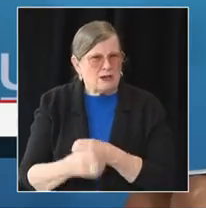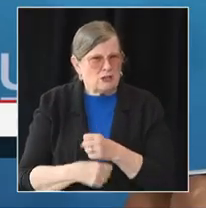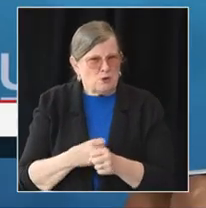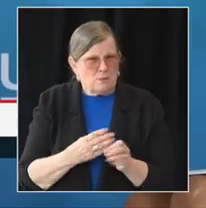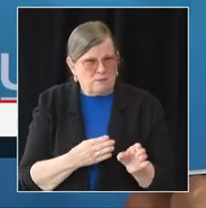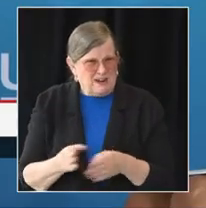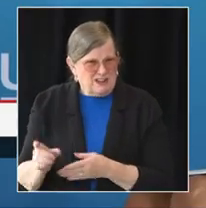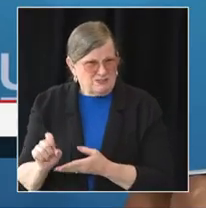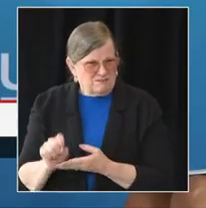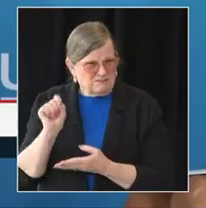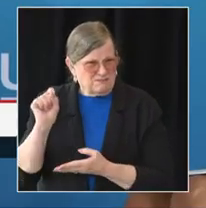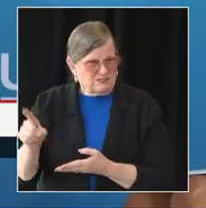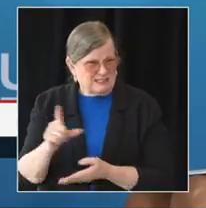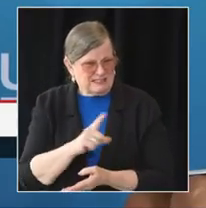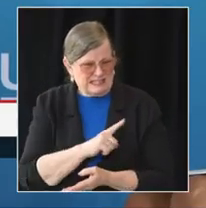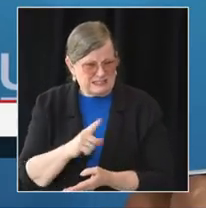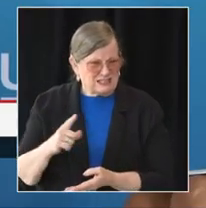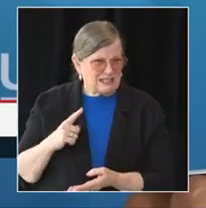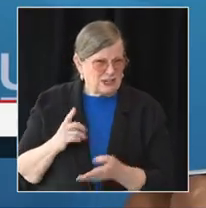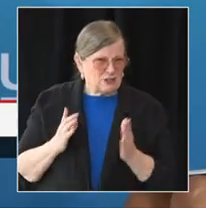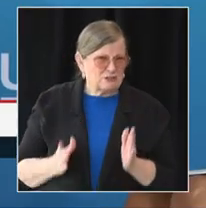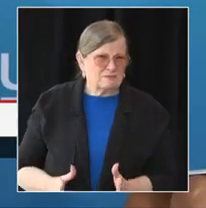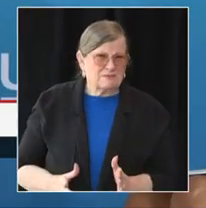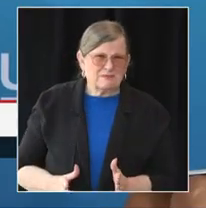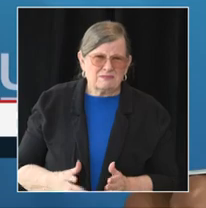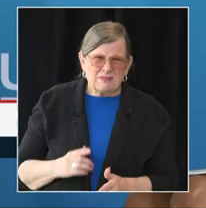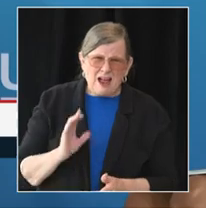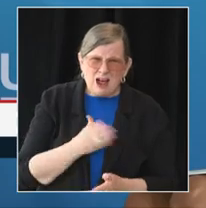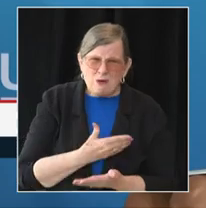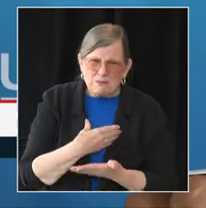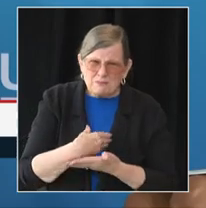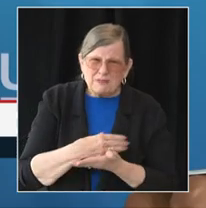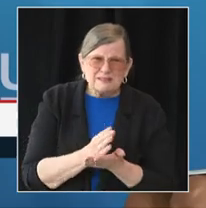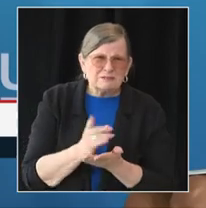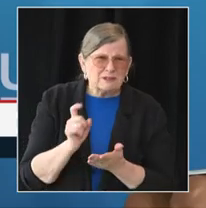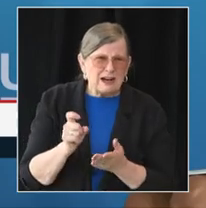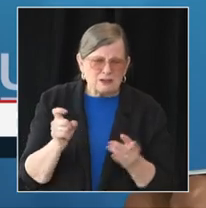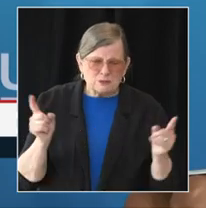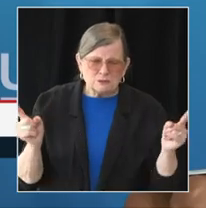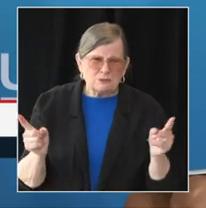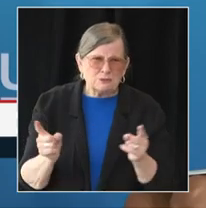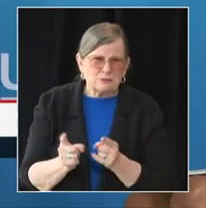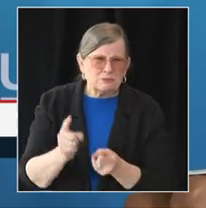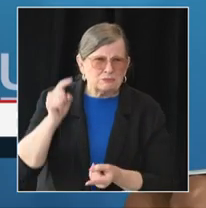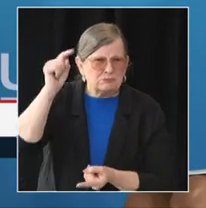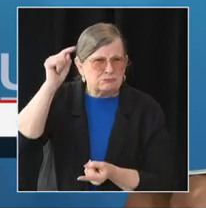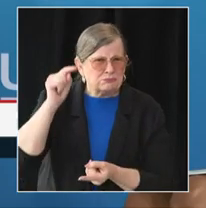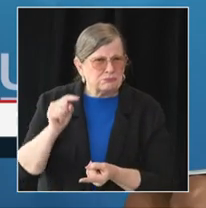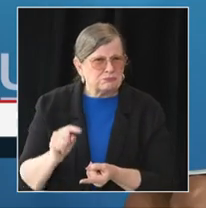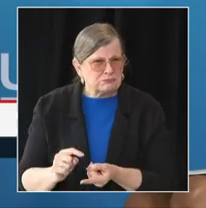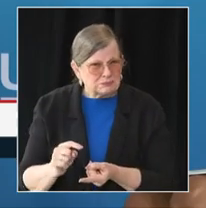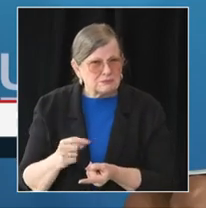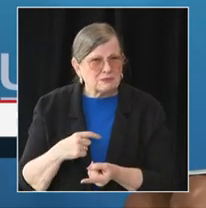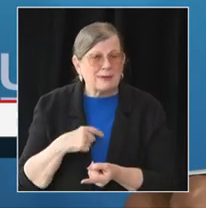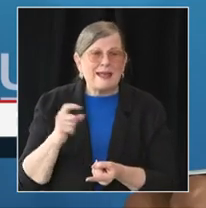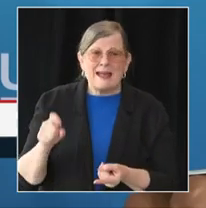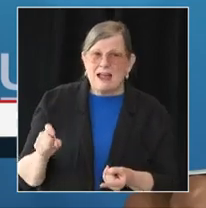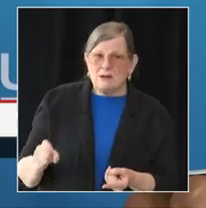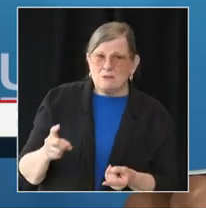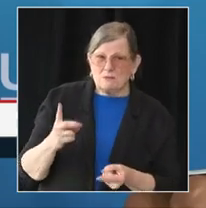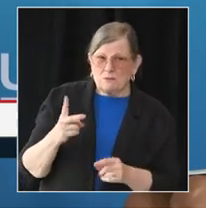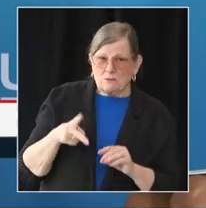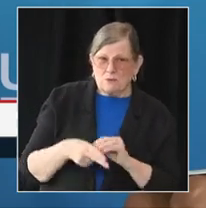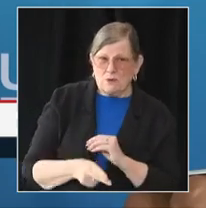the budget. That means it cuts $1.1 billion over 4 years, but